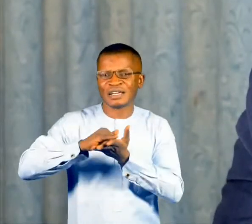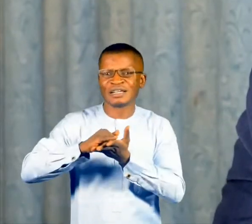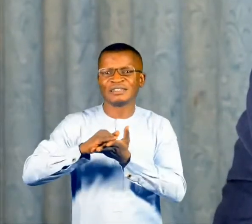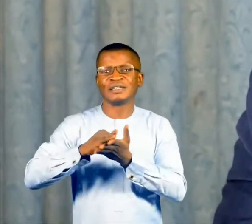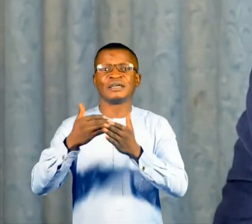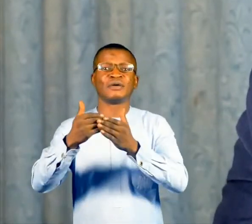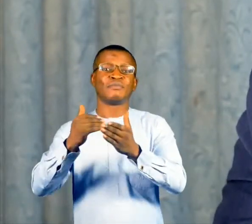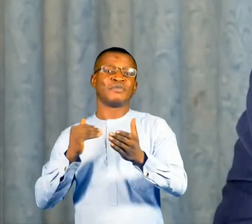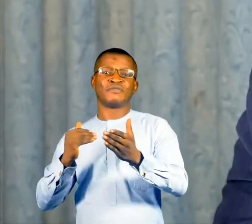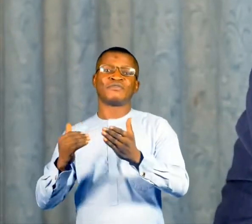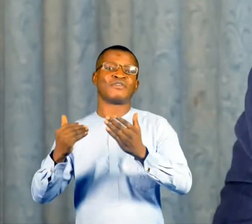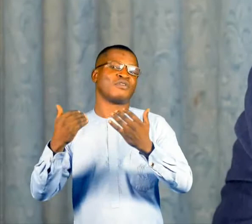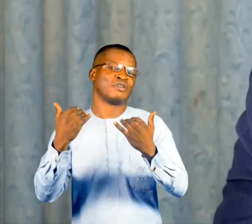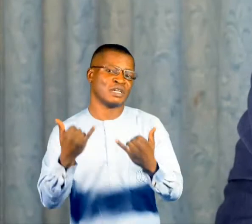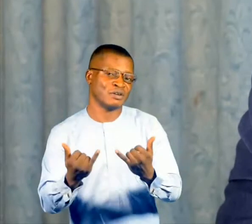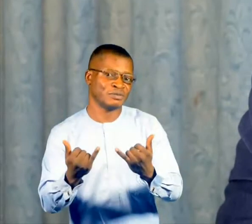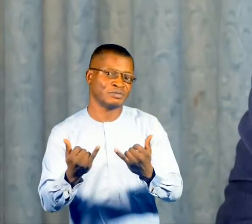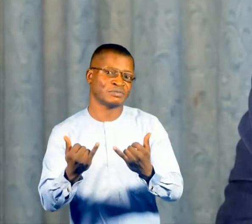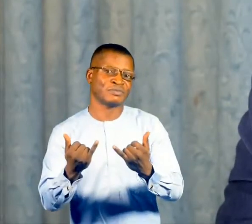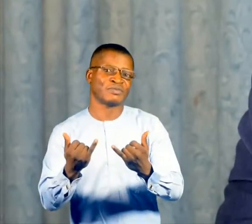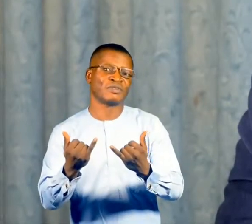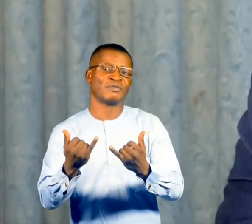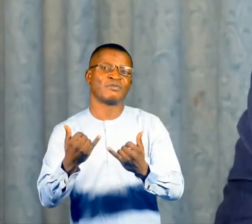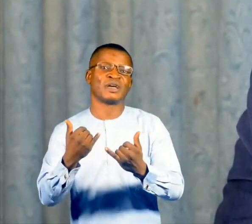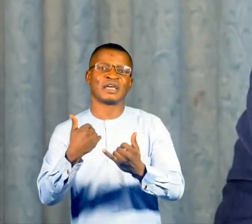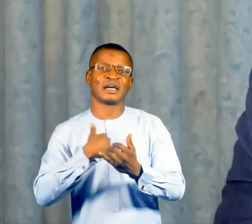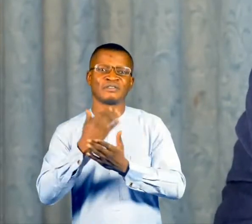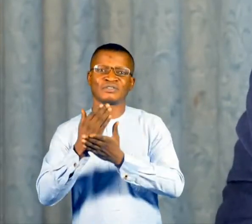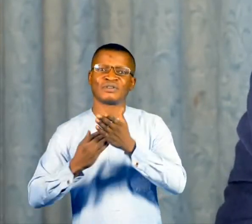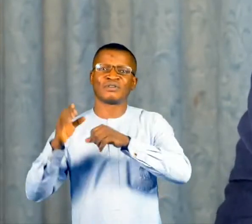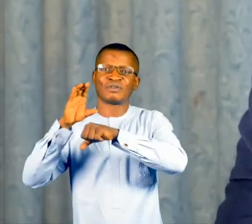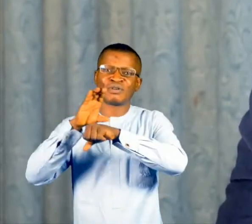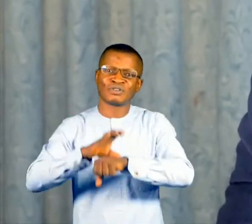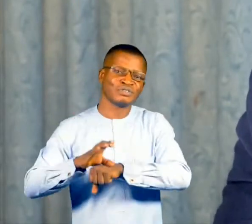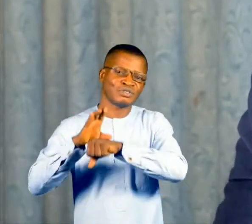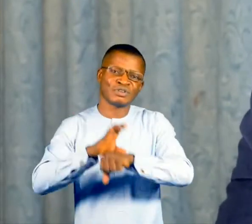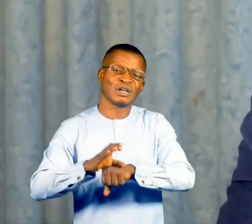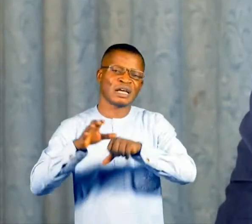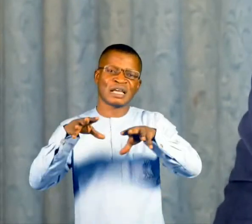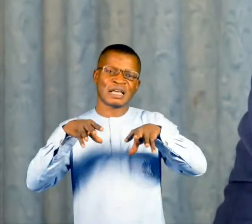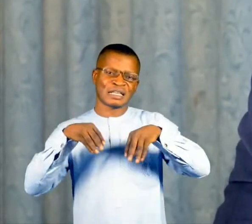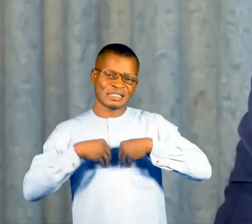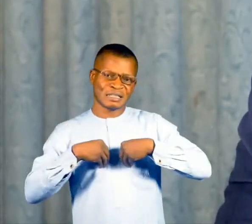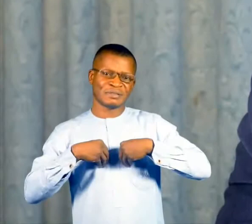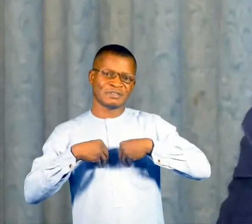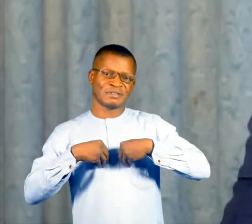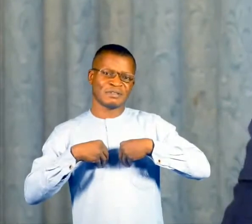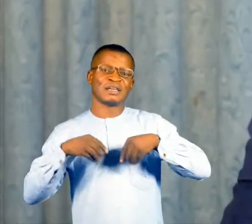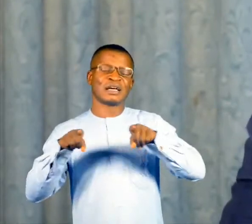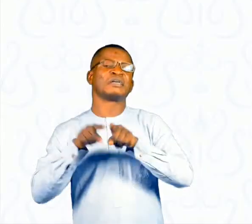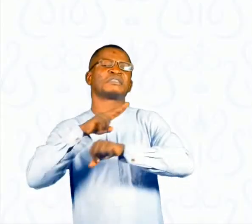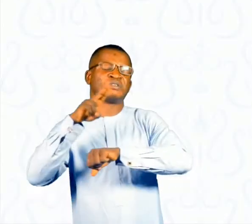that before now we are culturally accepted as a